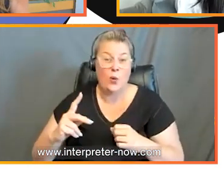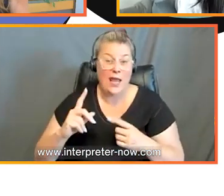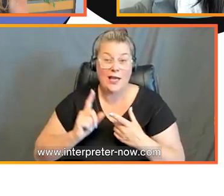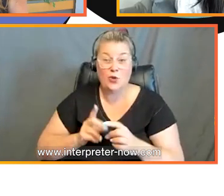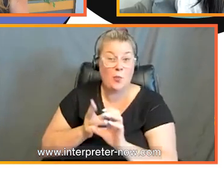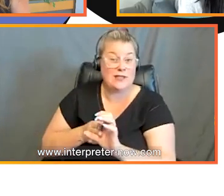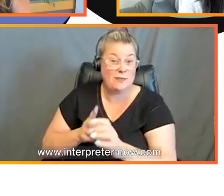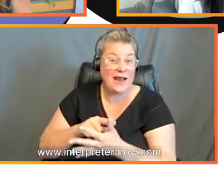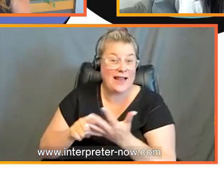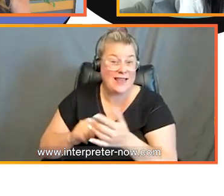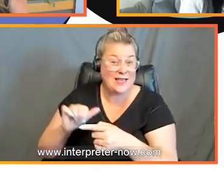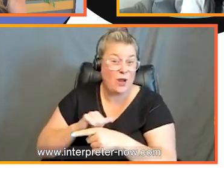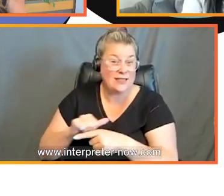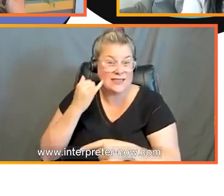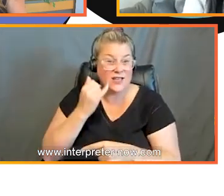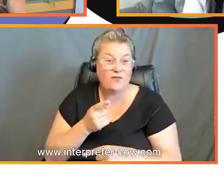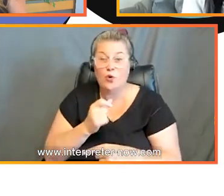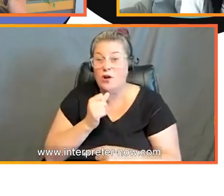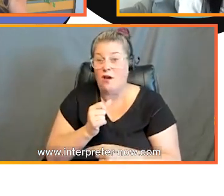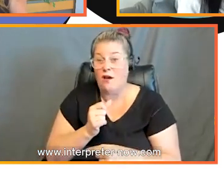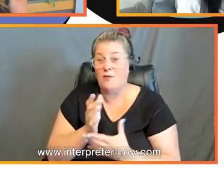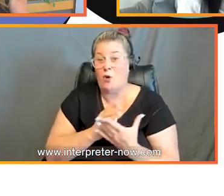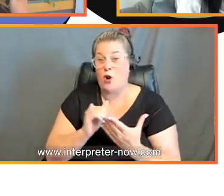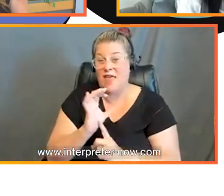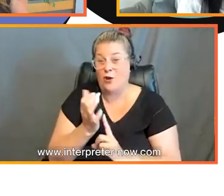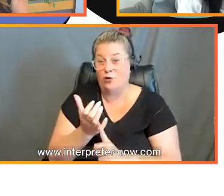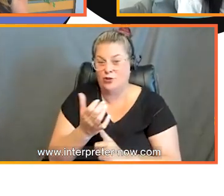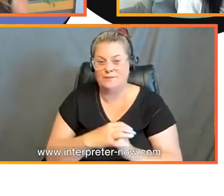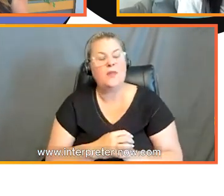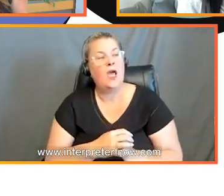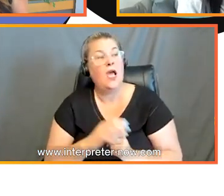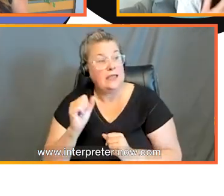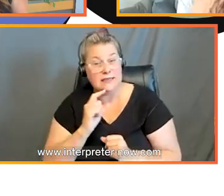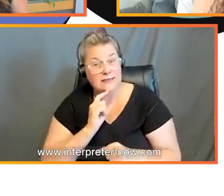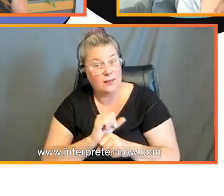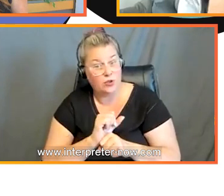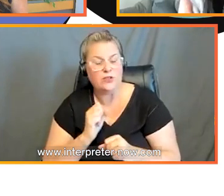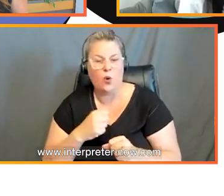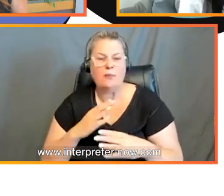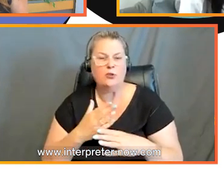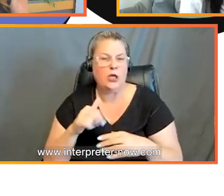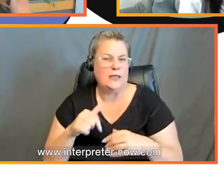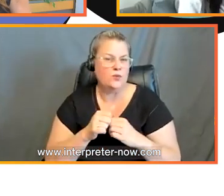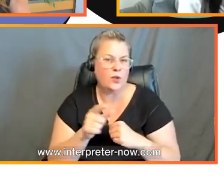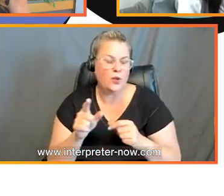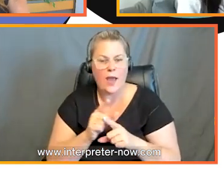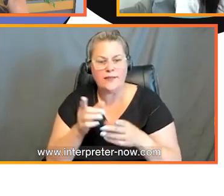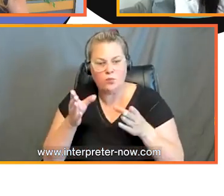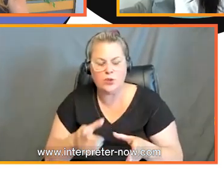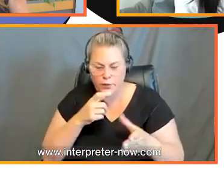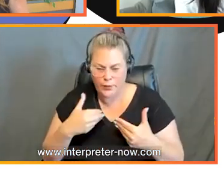culture? Yeah, absolutely. So, and I share this with you as someone who, I love the reference to yoga, as someone